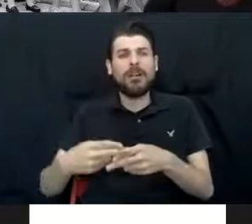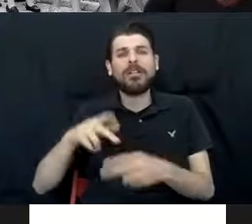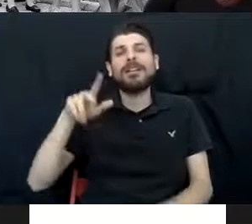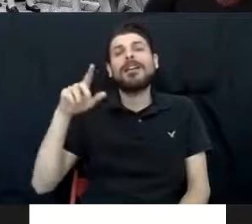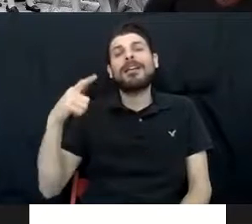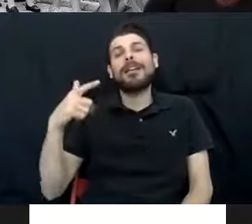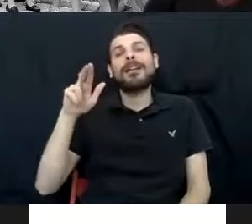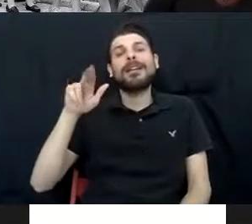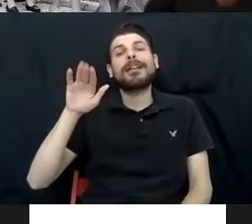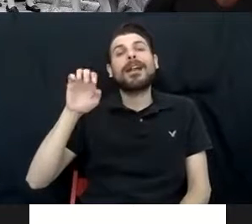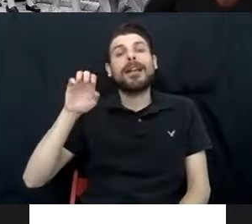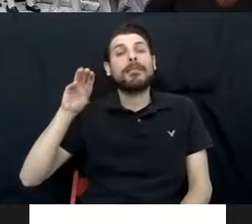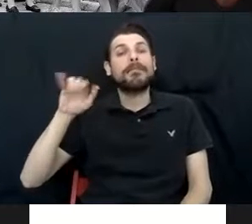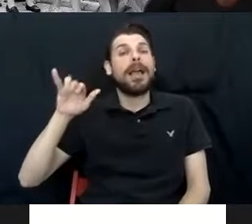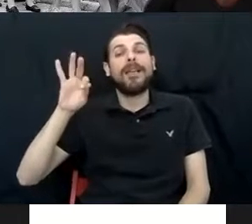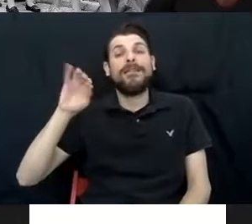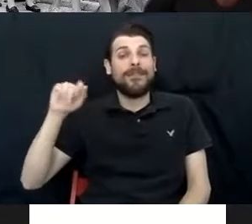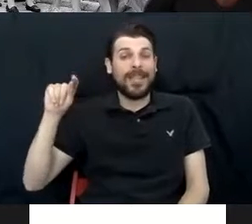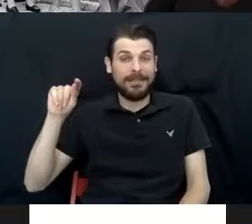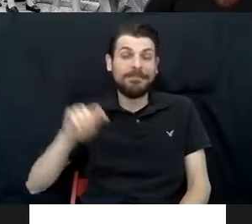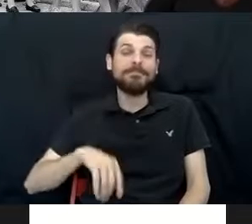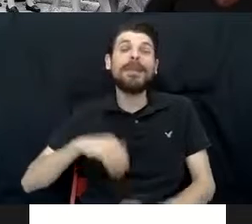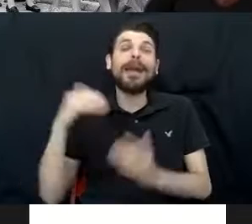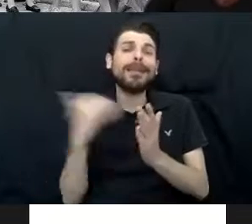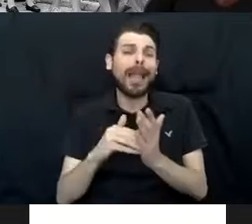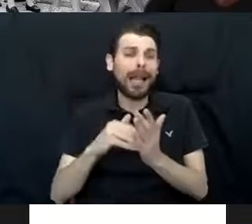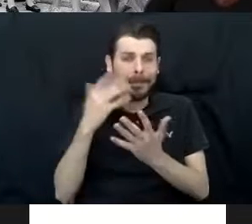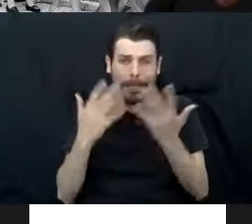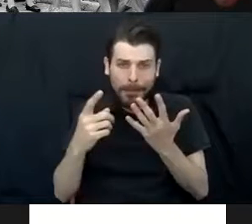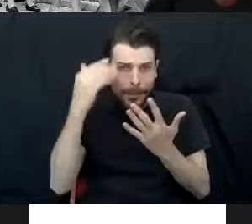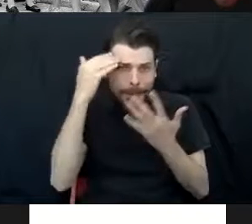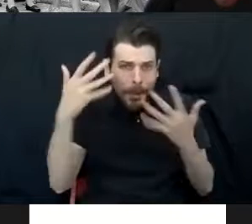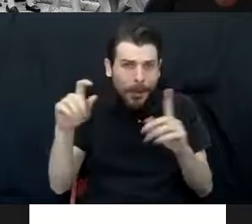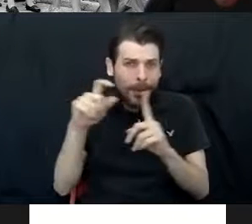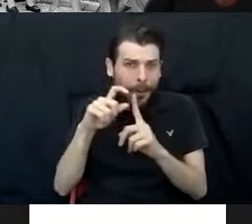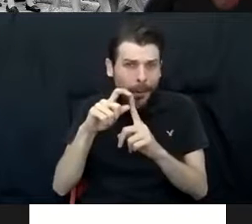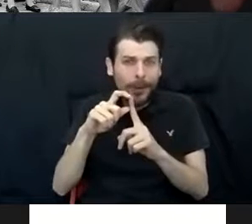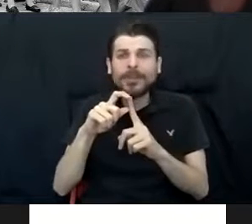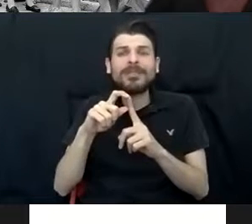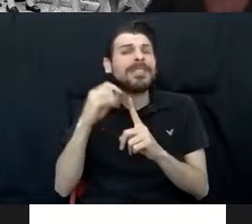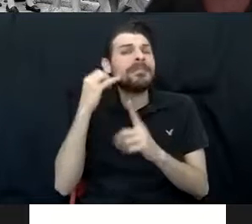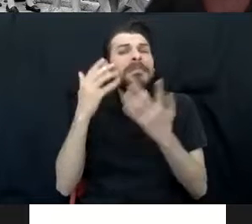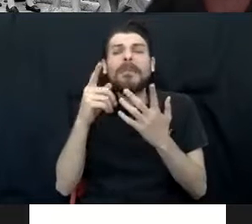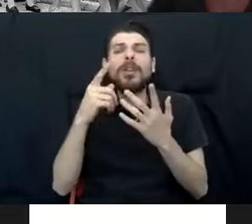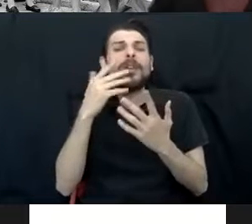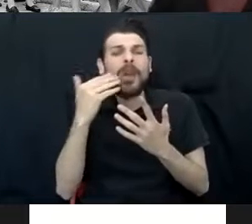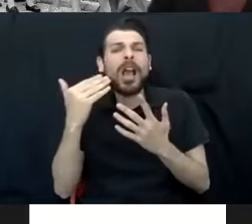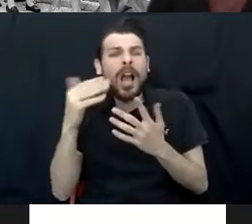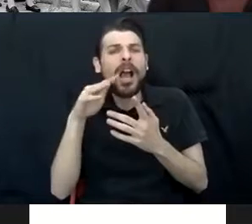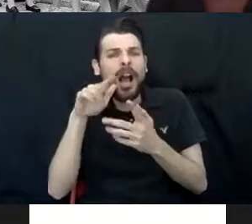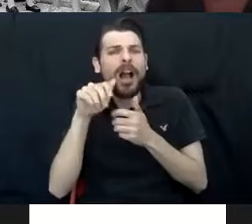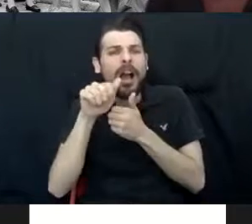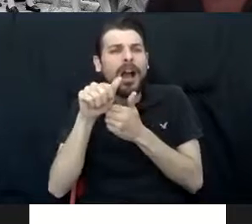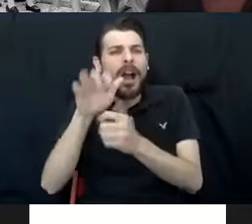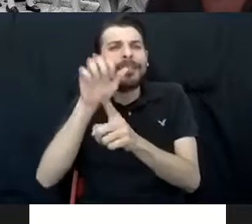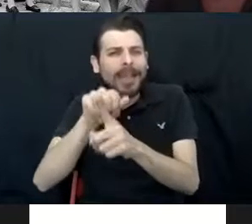again, if you know the words to these songs or if you catch on, please join me